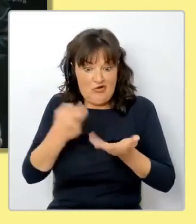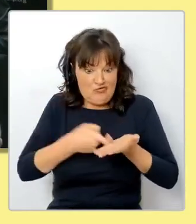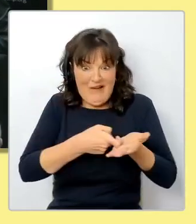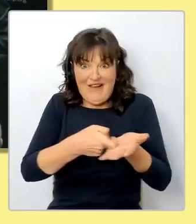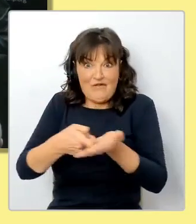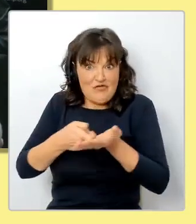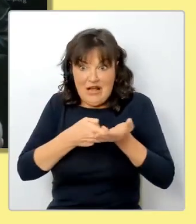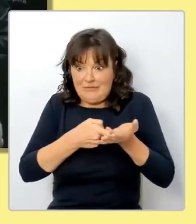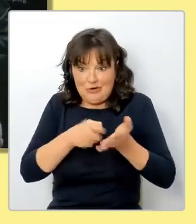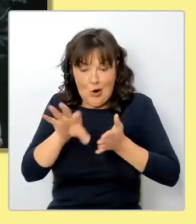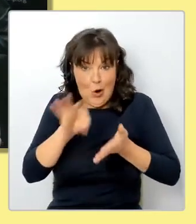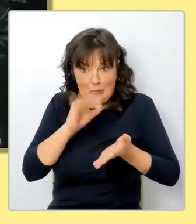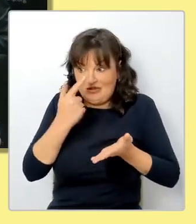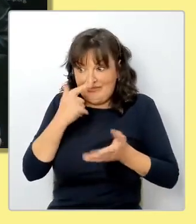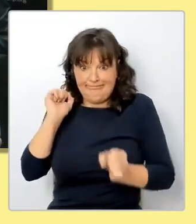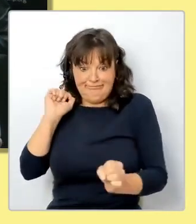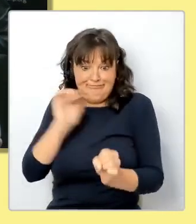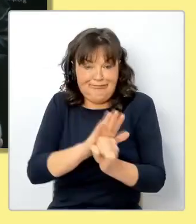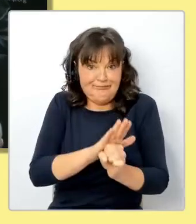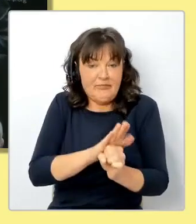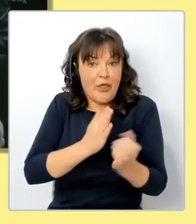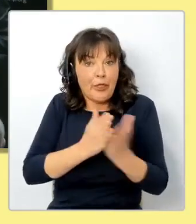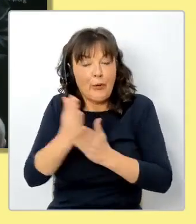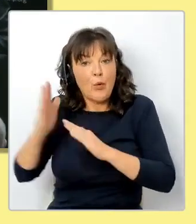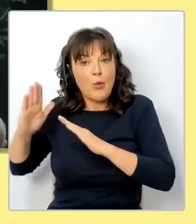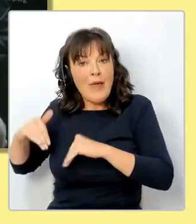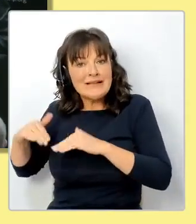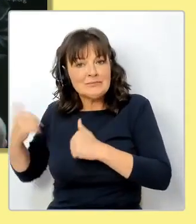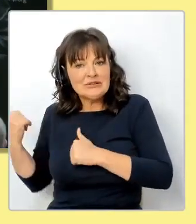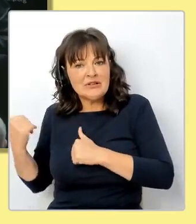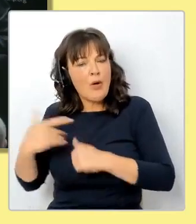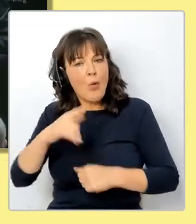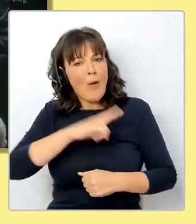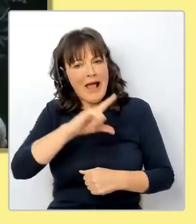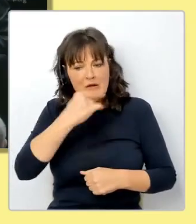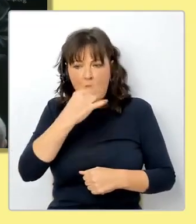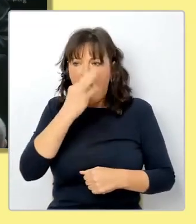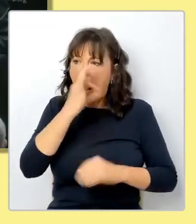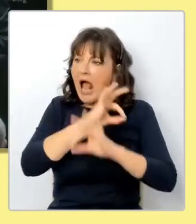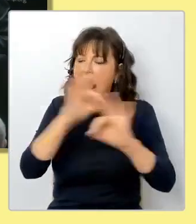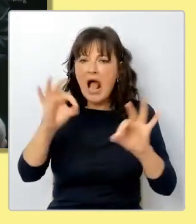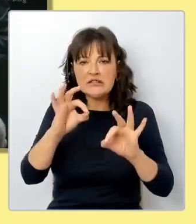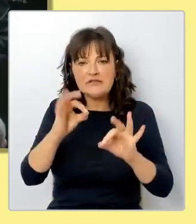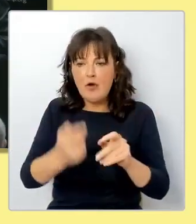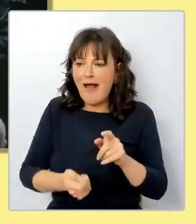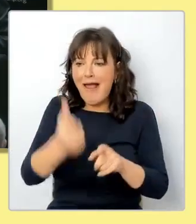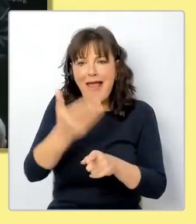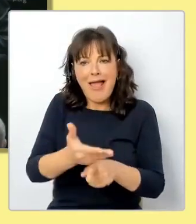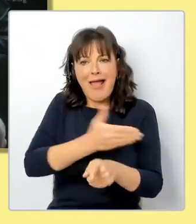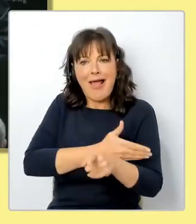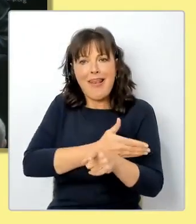Tory Westminster government, how do you feel about calling an early Holyrood election and changing the rules so that a simple